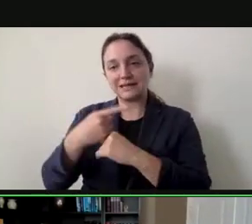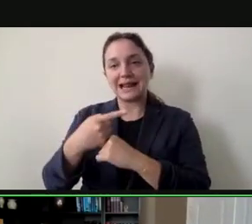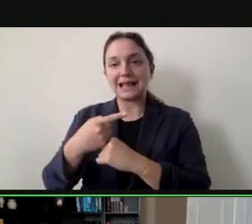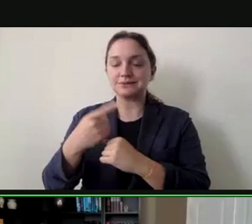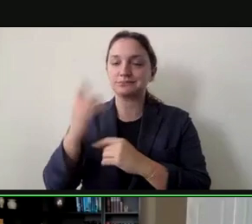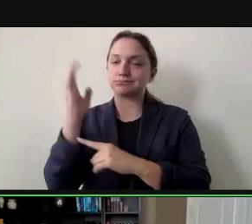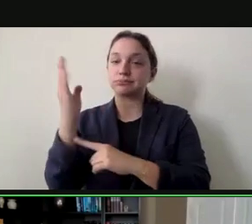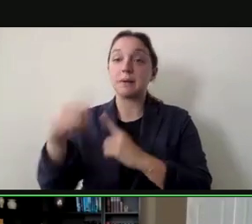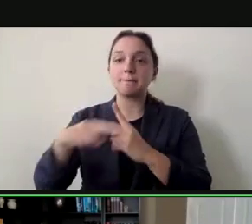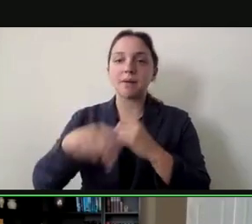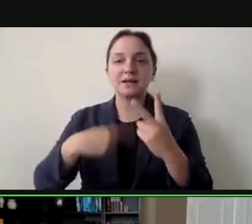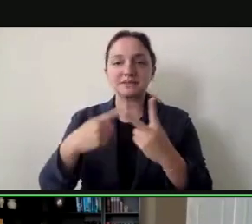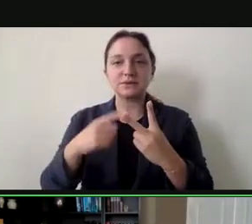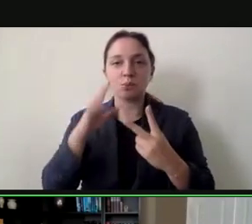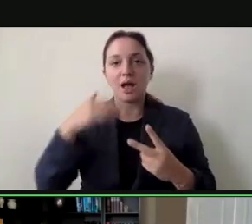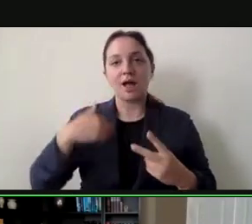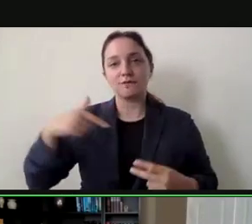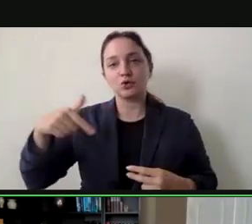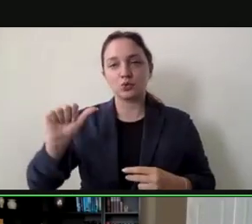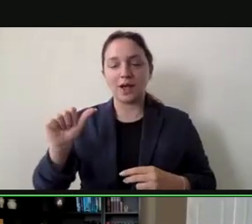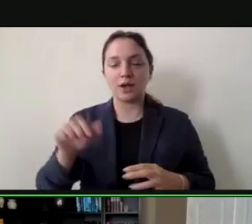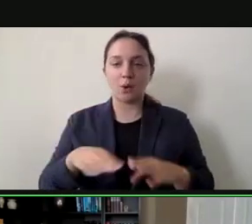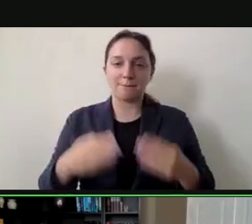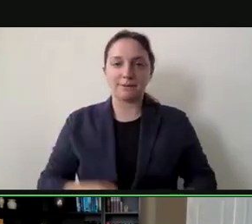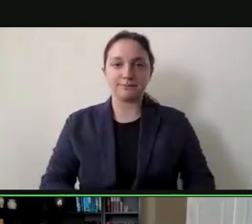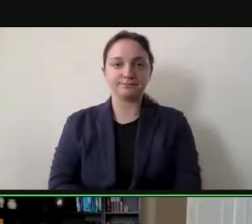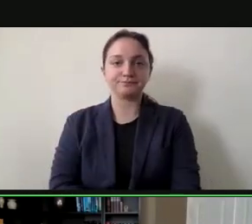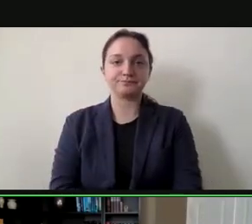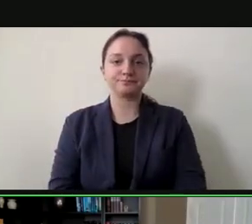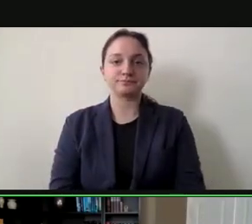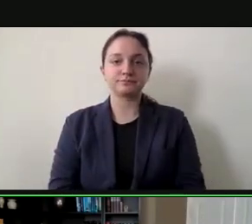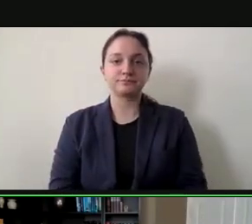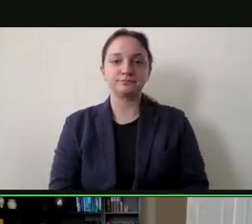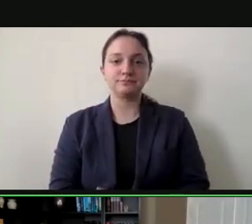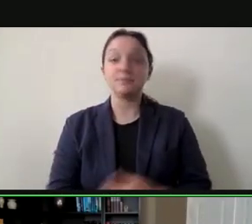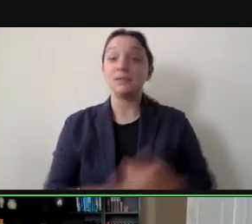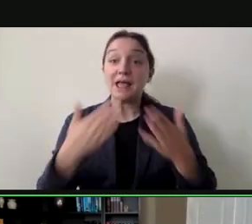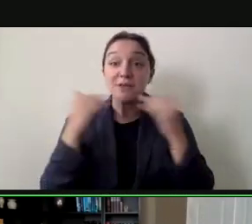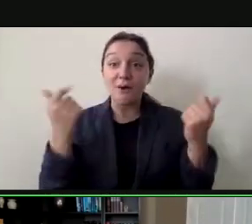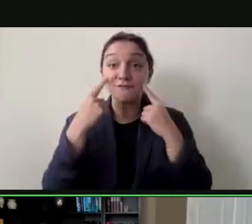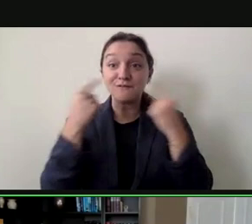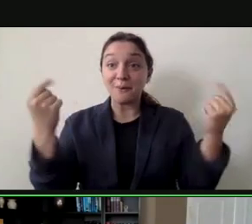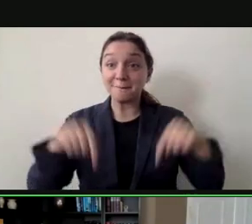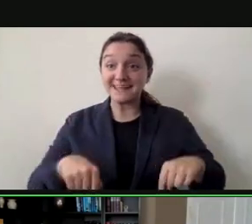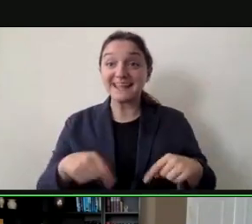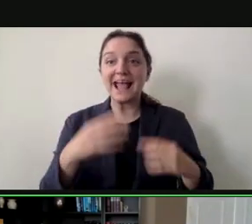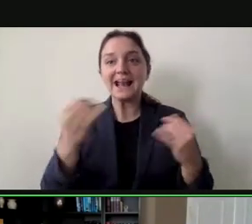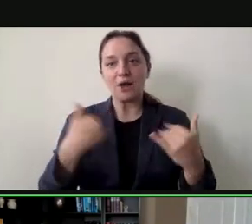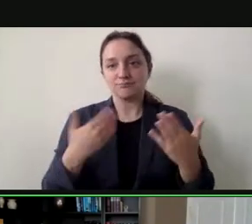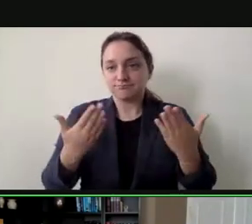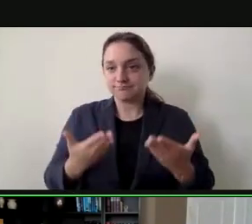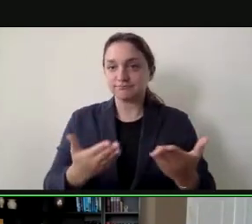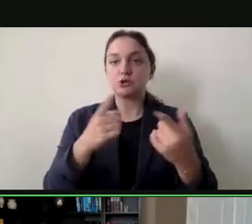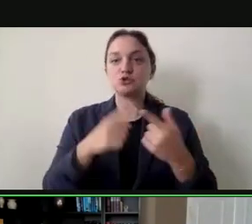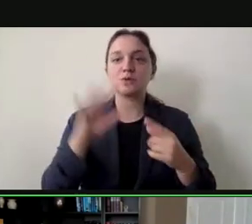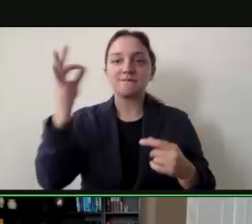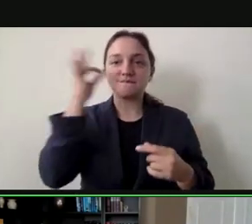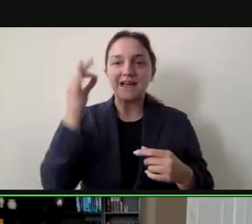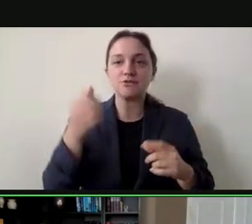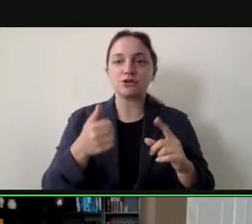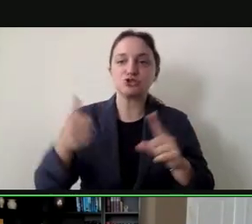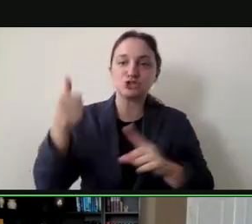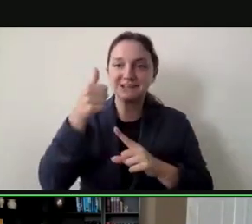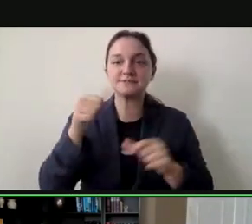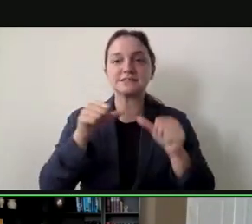event. So again, thank you all for being here. And now I'd like to hand it off to the Federal Chief Sustainability Officer,